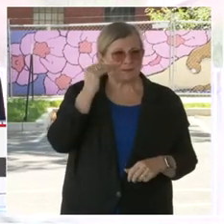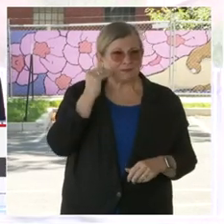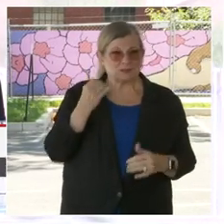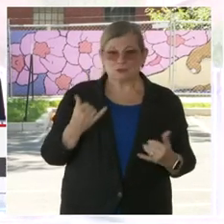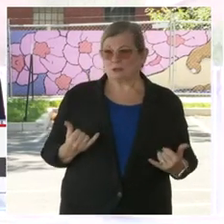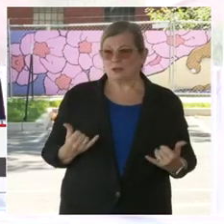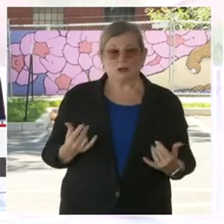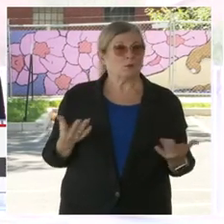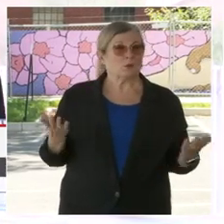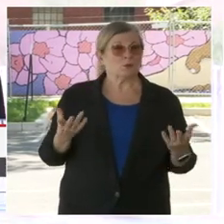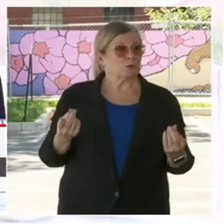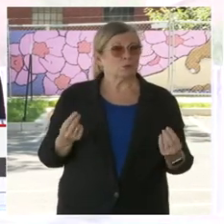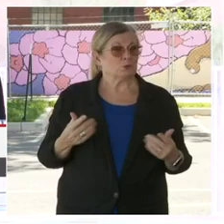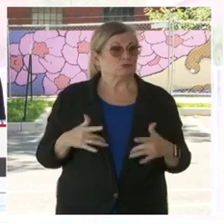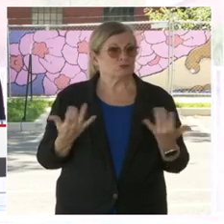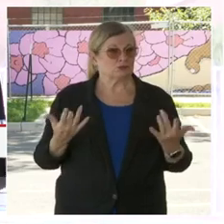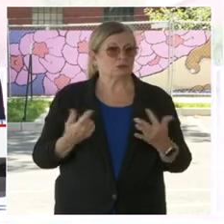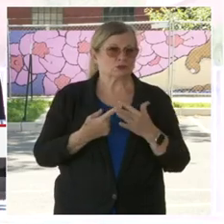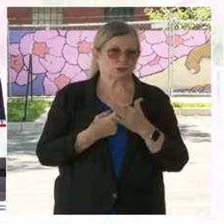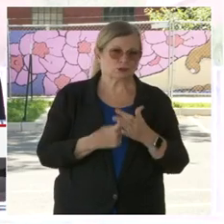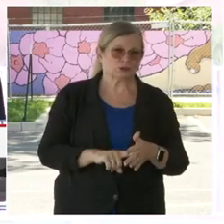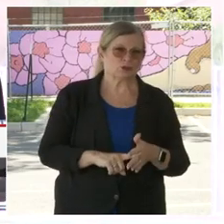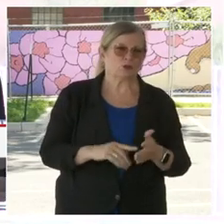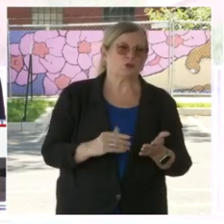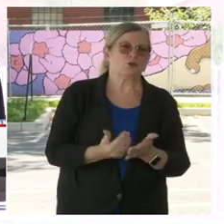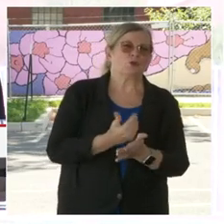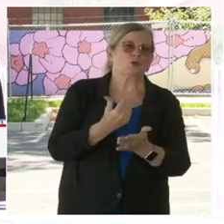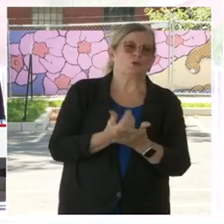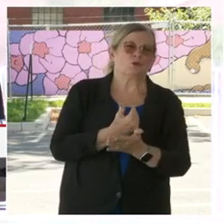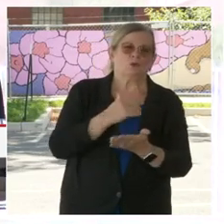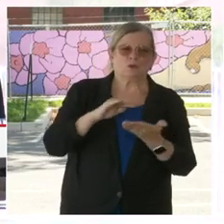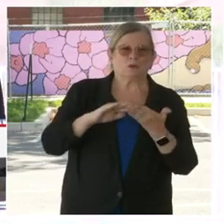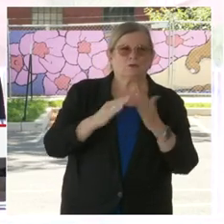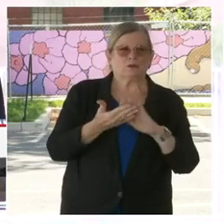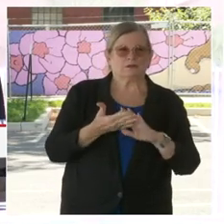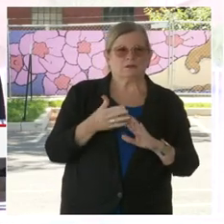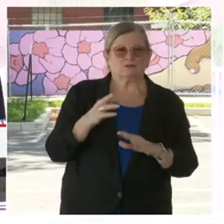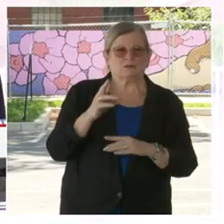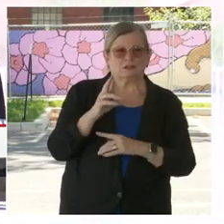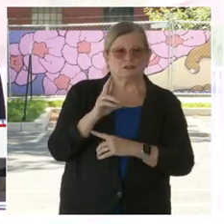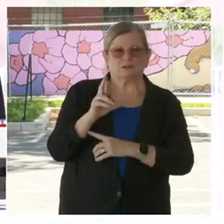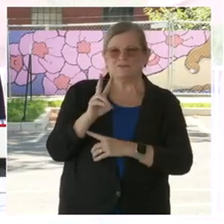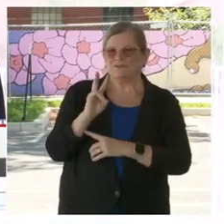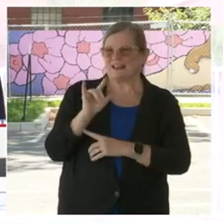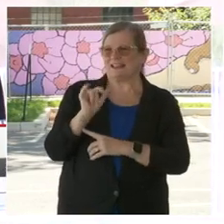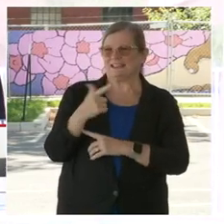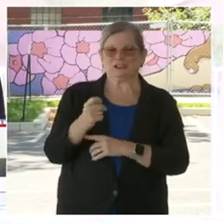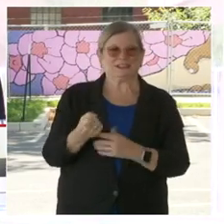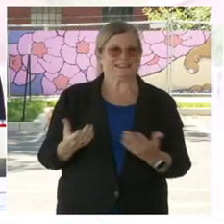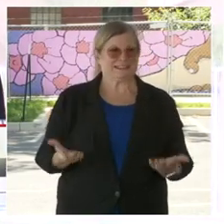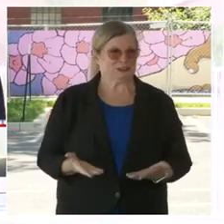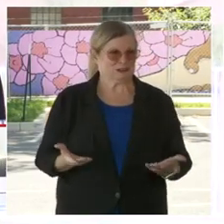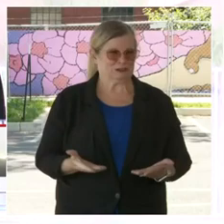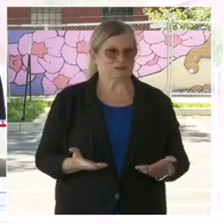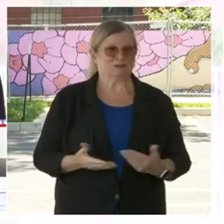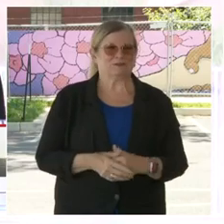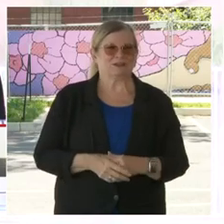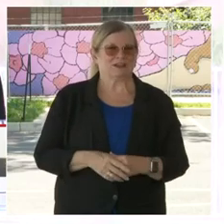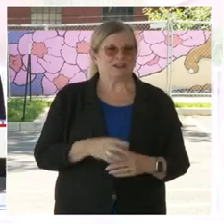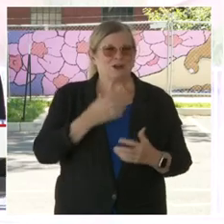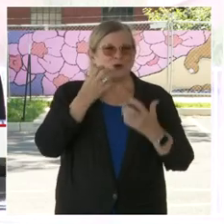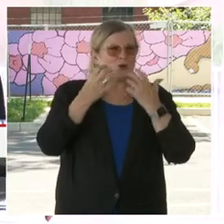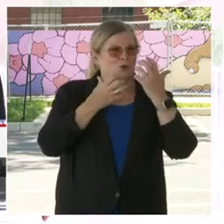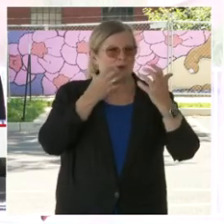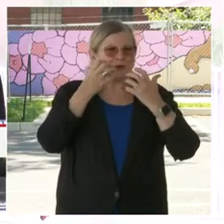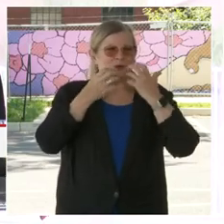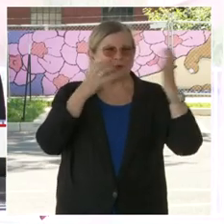the name of the new interim retail village here on parcel 15 at St. Elizabeth. That deserves a round of